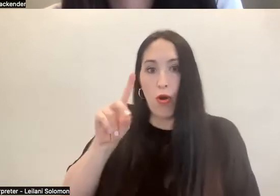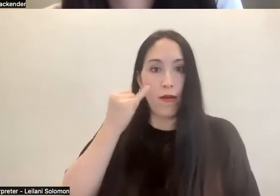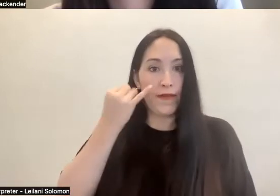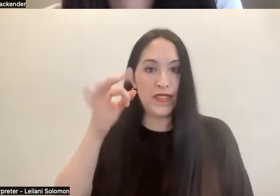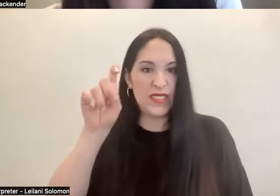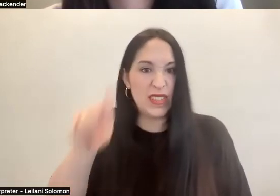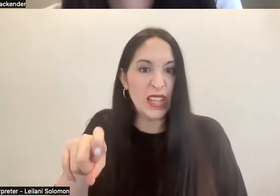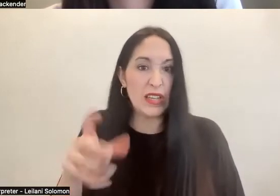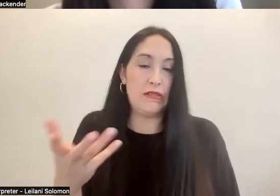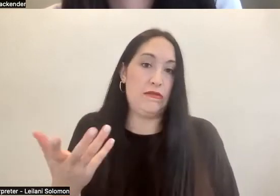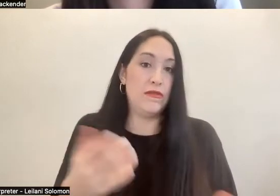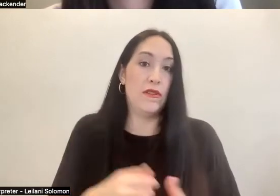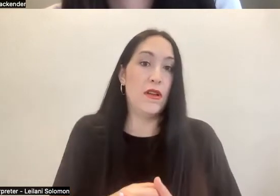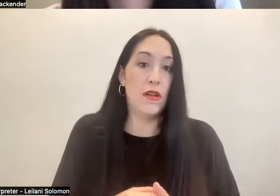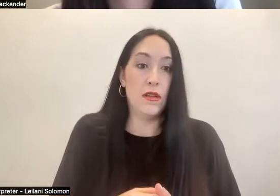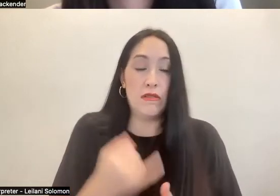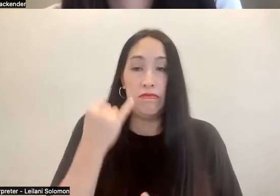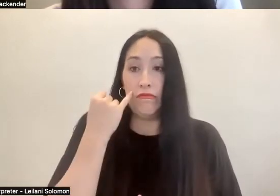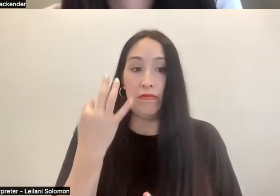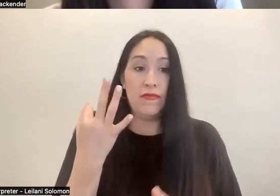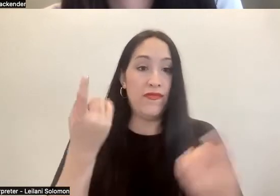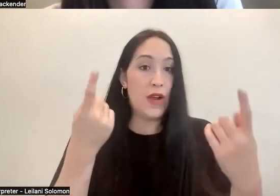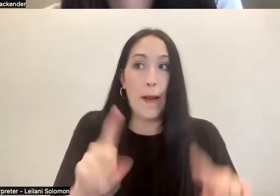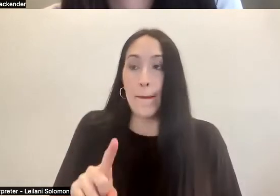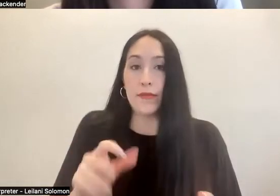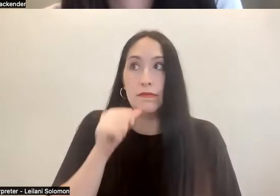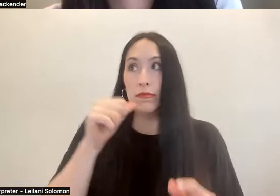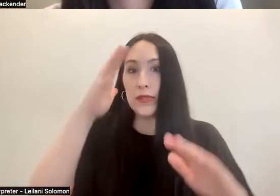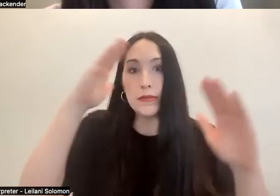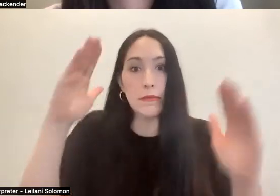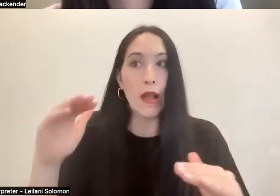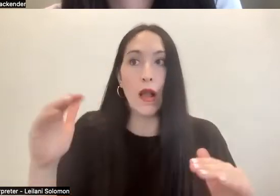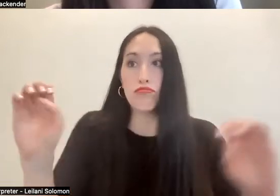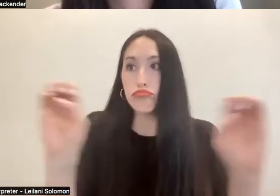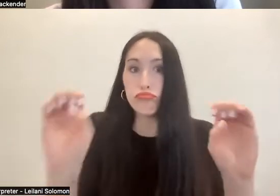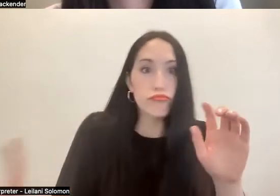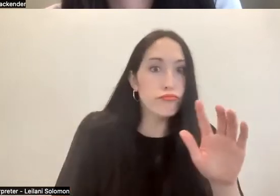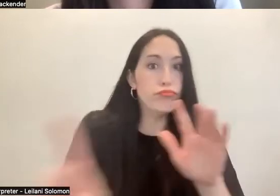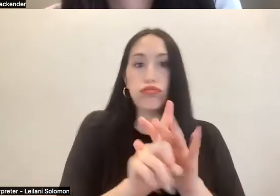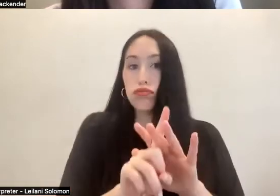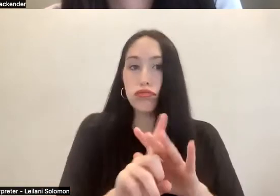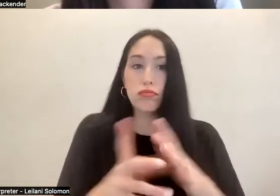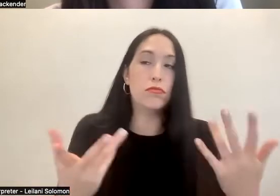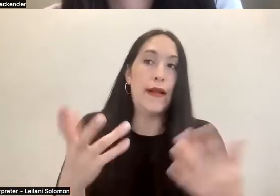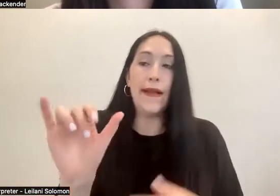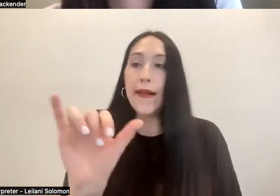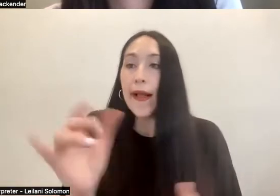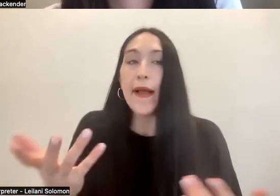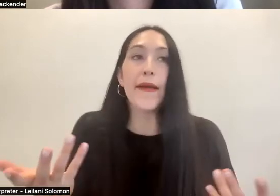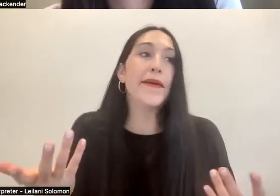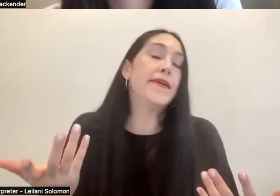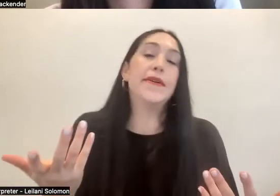be available if you need it in some sort of unanticipated emergency, such as sudden